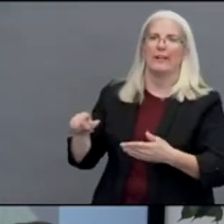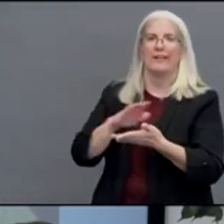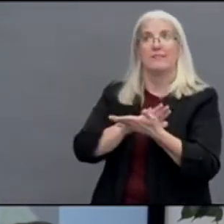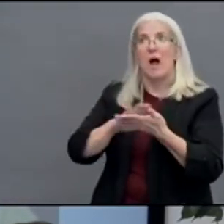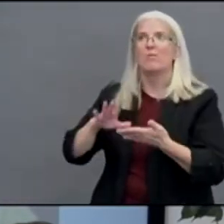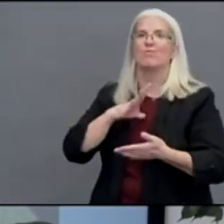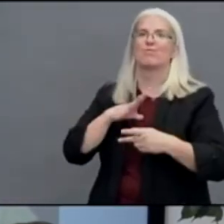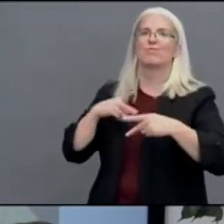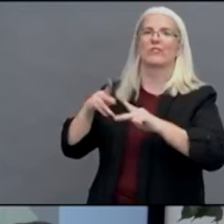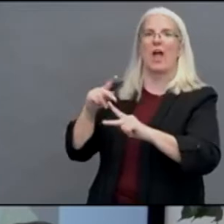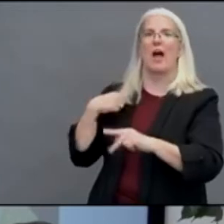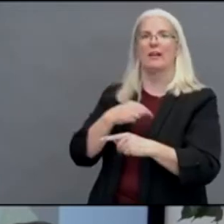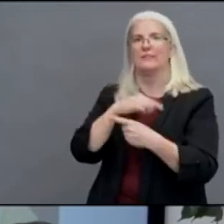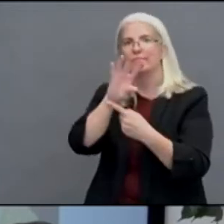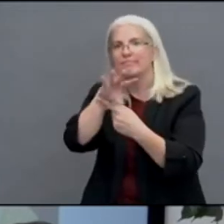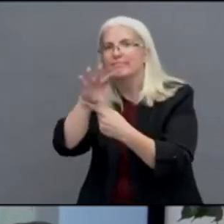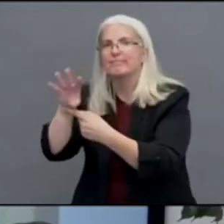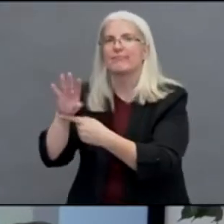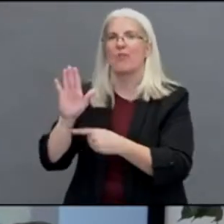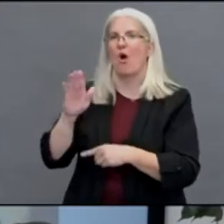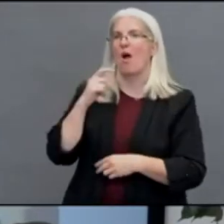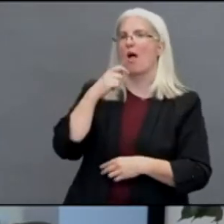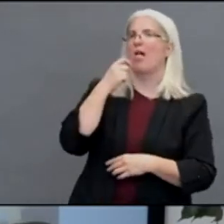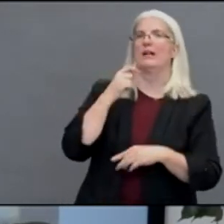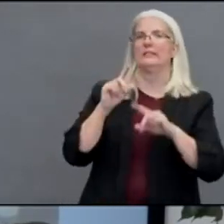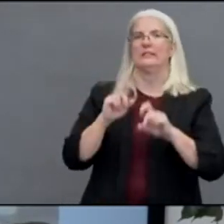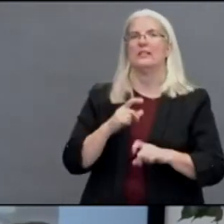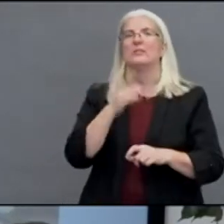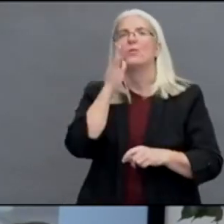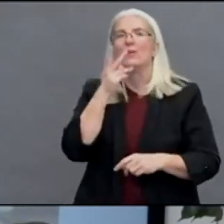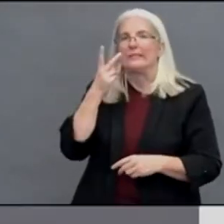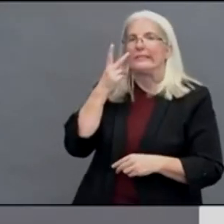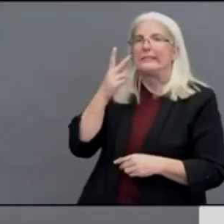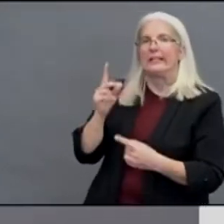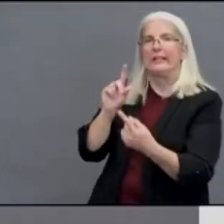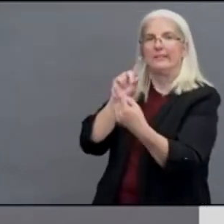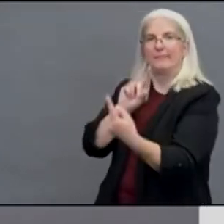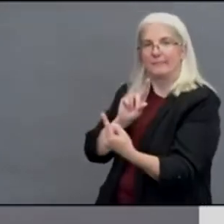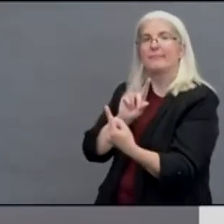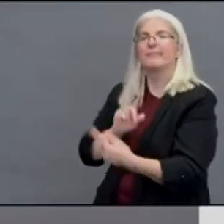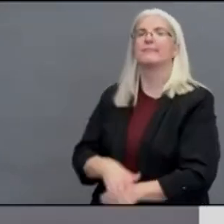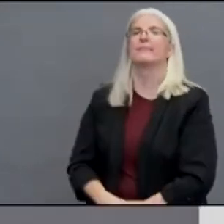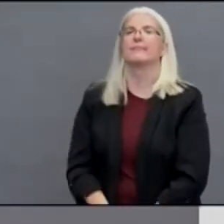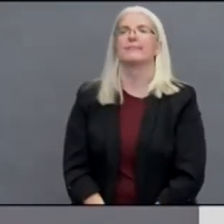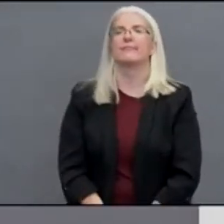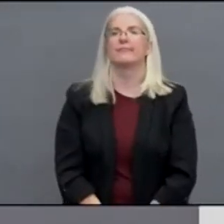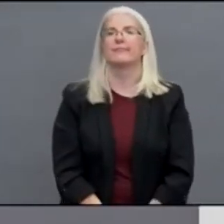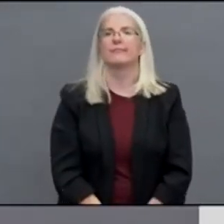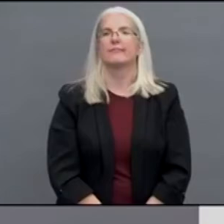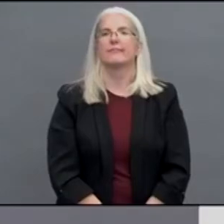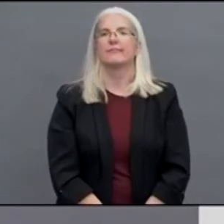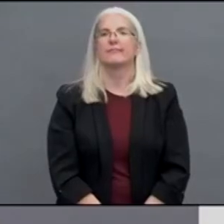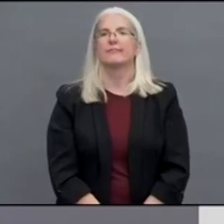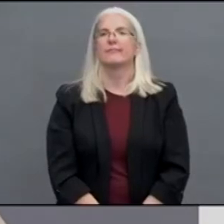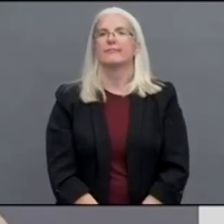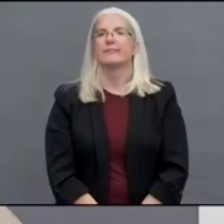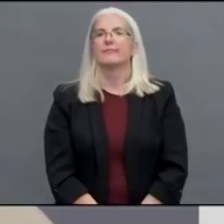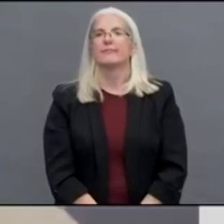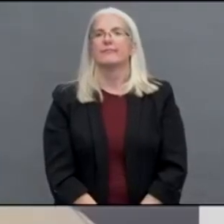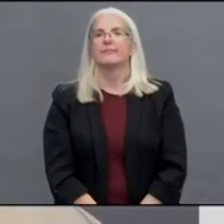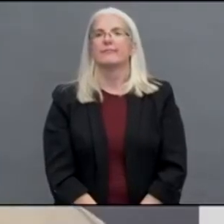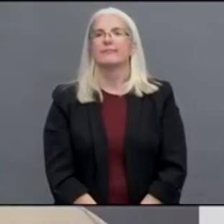to use her. So here we footage. go. So you see, hand